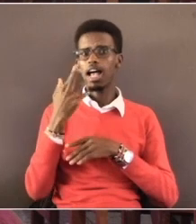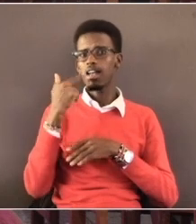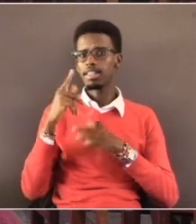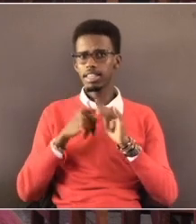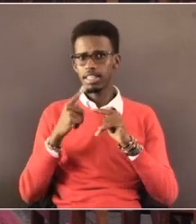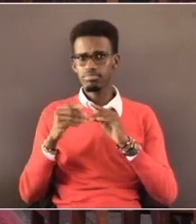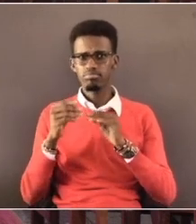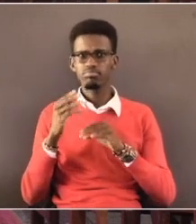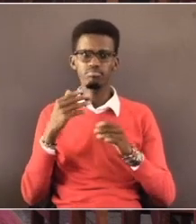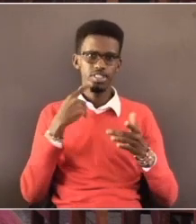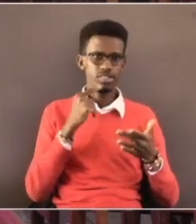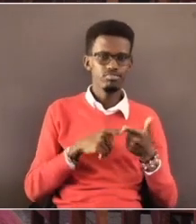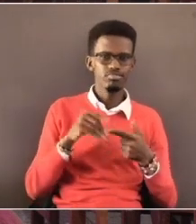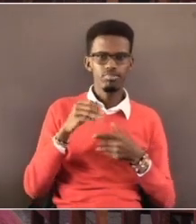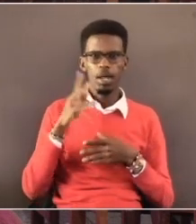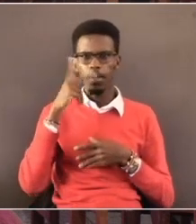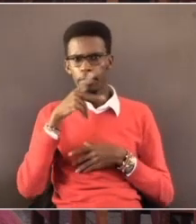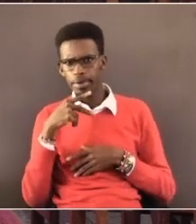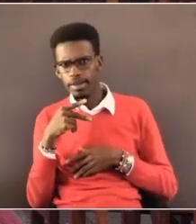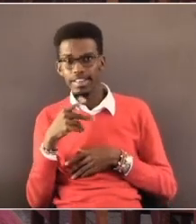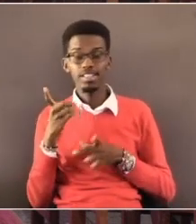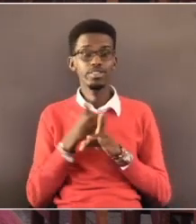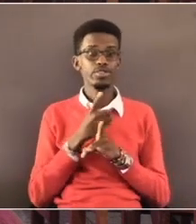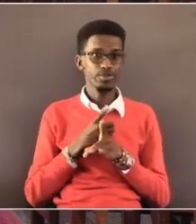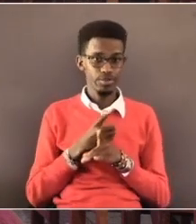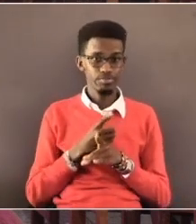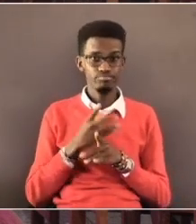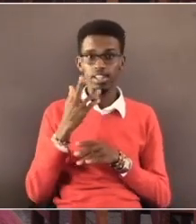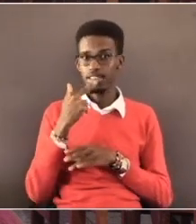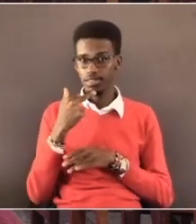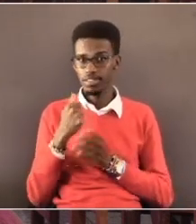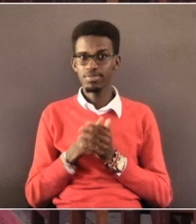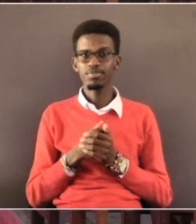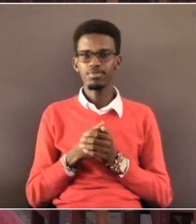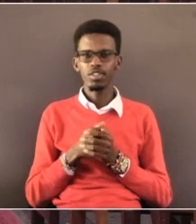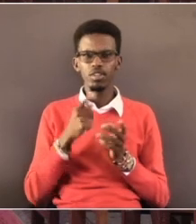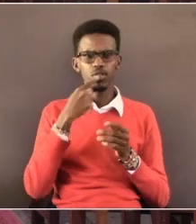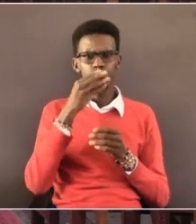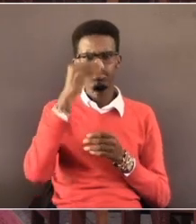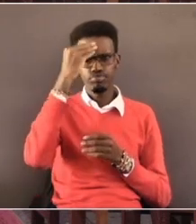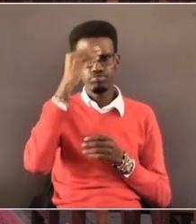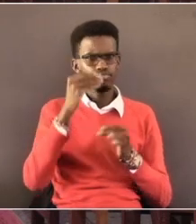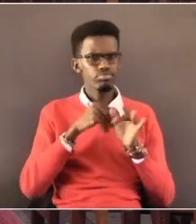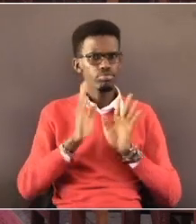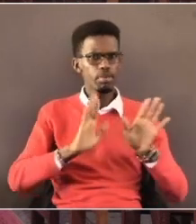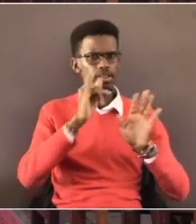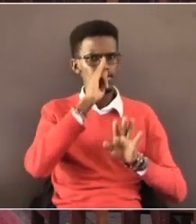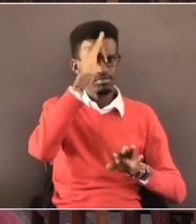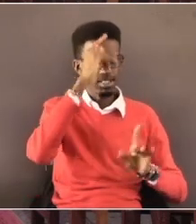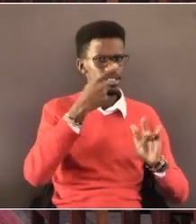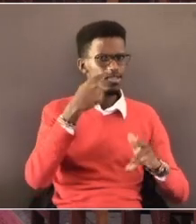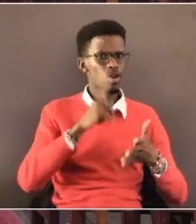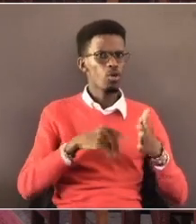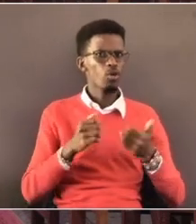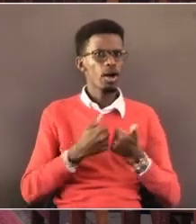and you're like, it looks pink. It is a different shade of red. So you ignore it because you're like, let's see how